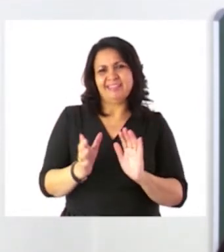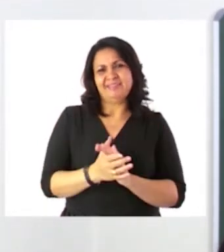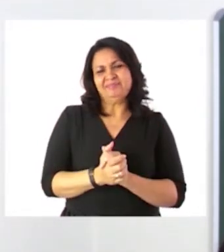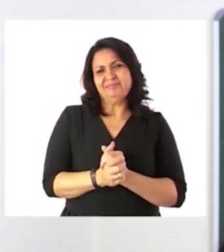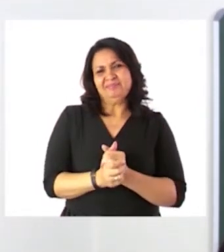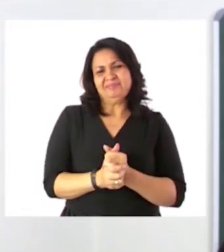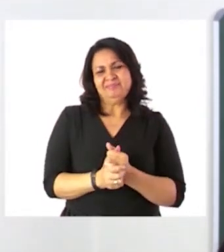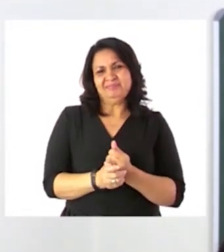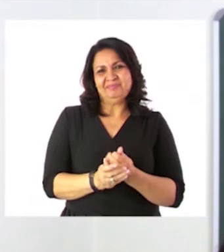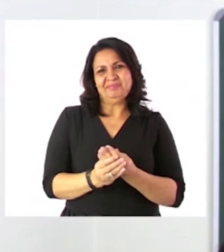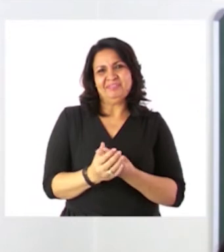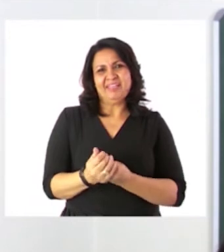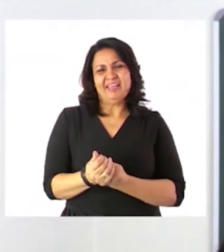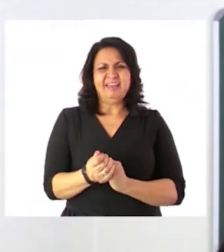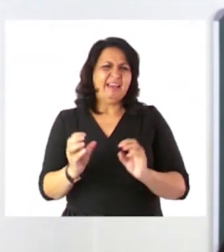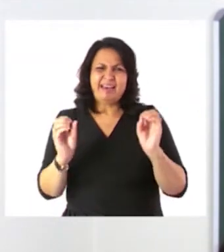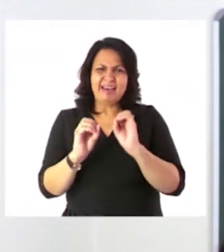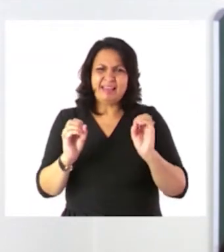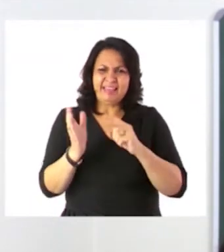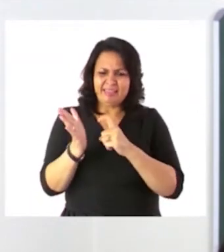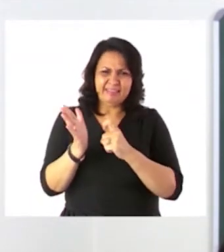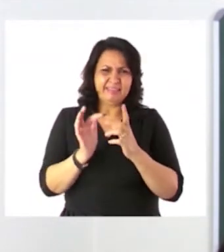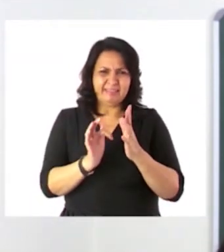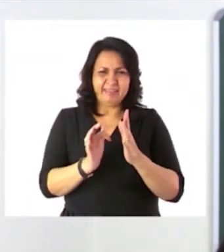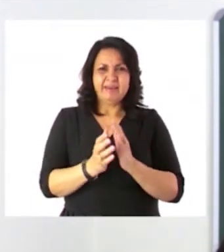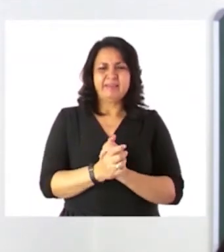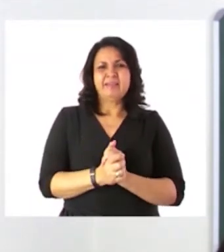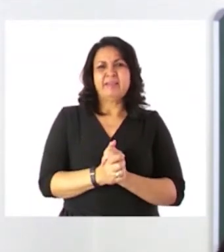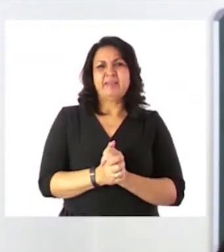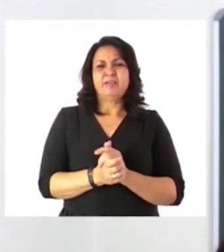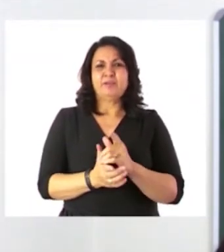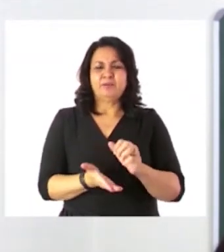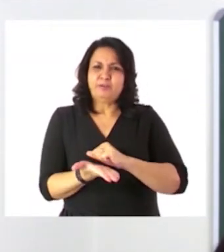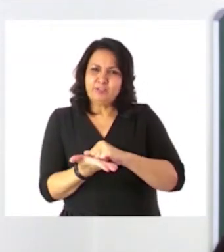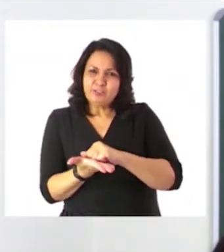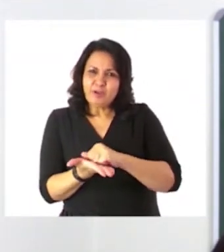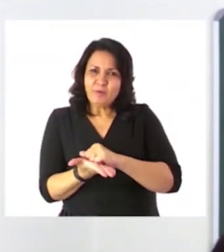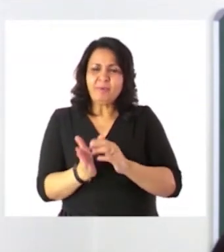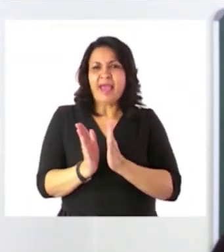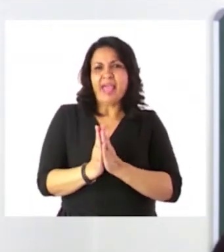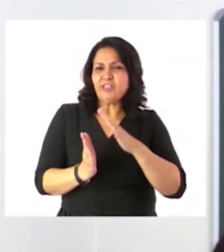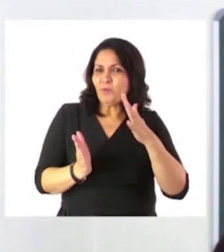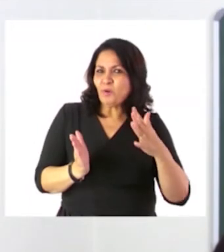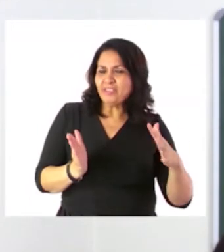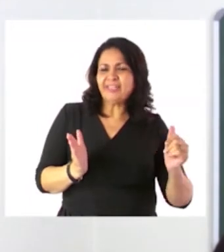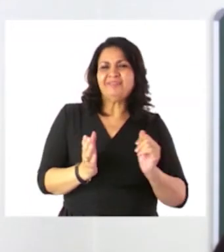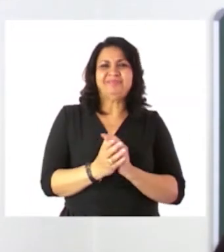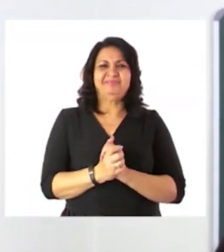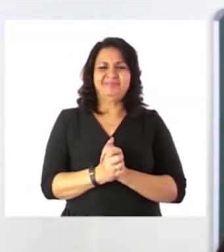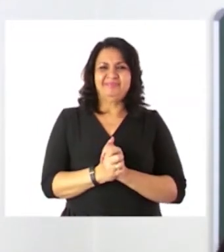germs. If you don't have a sanitizer at home, please use soap and water.